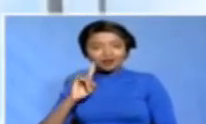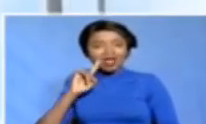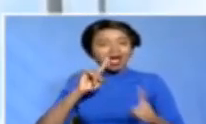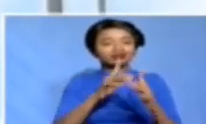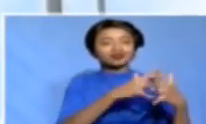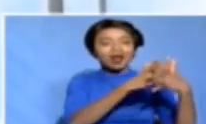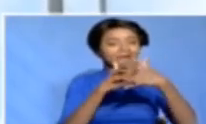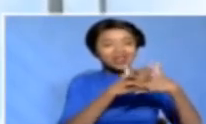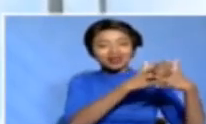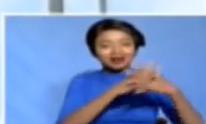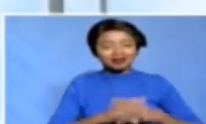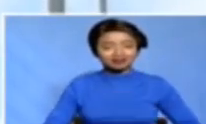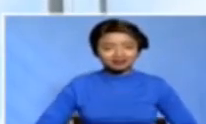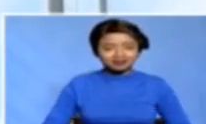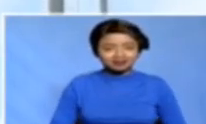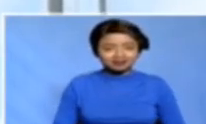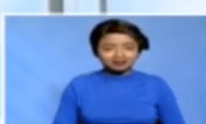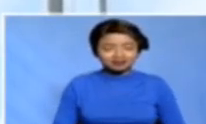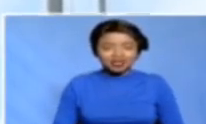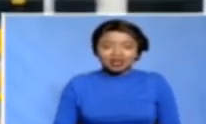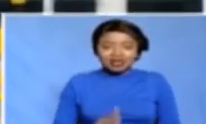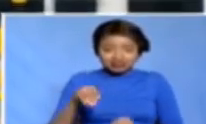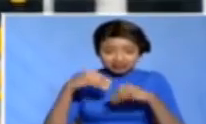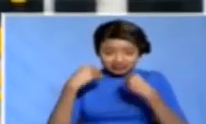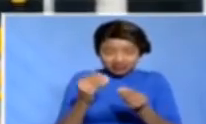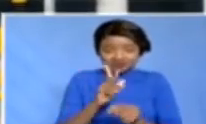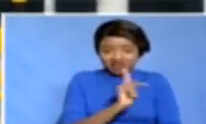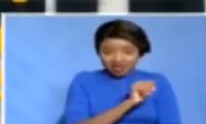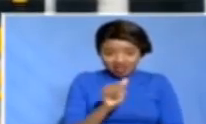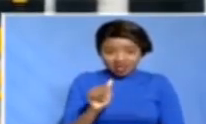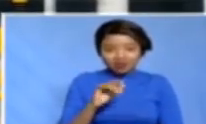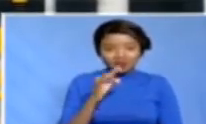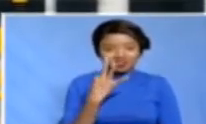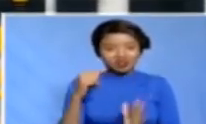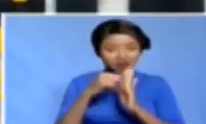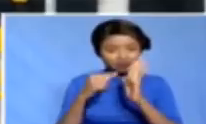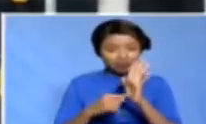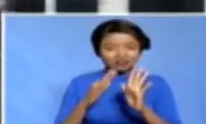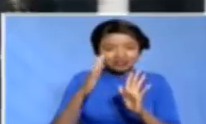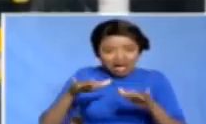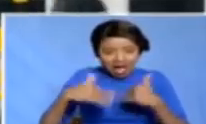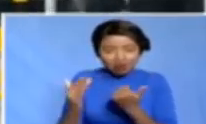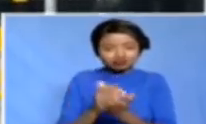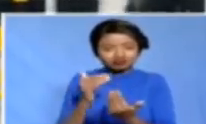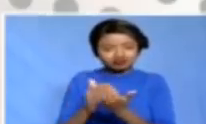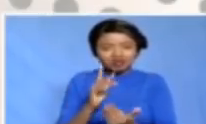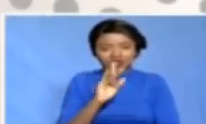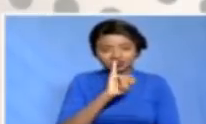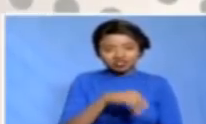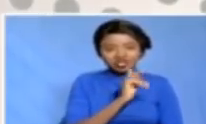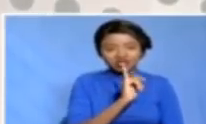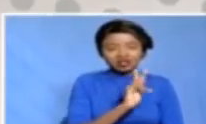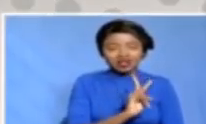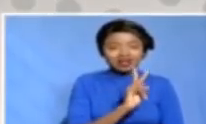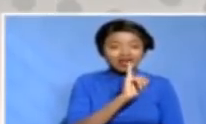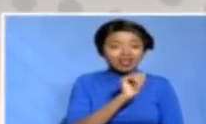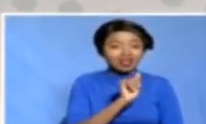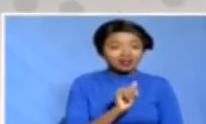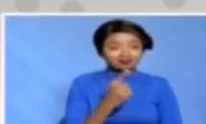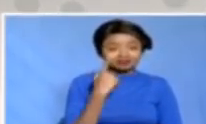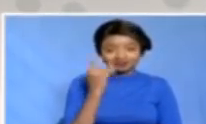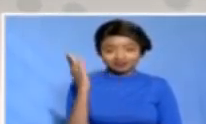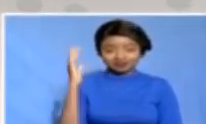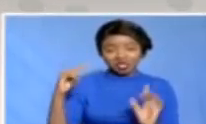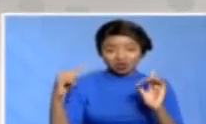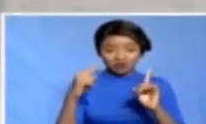The proposal Kenya Airways has issued KAA with 3 points in regards to how they would treat JKIA staff. The first option states